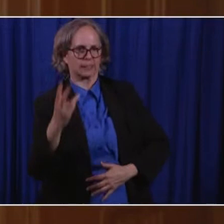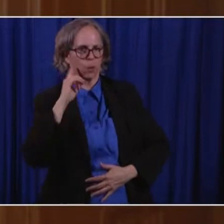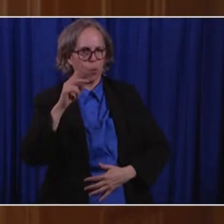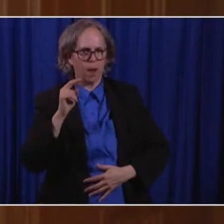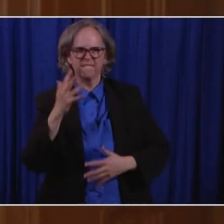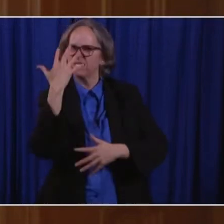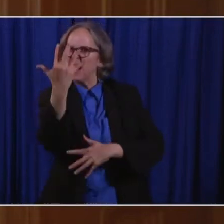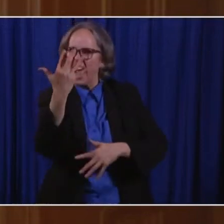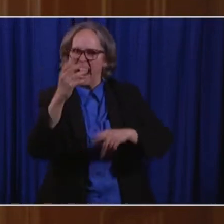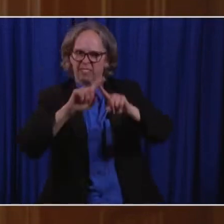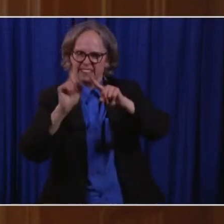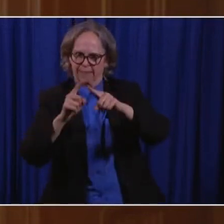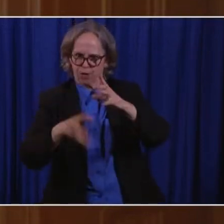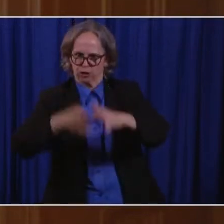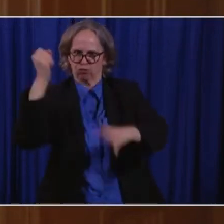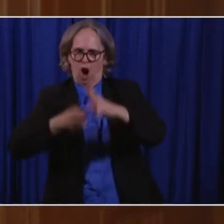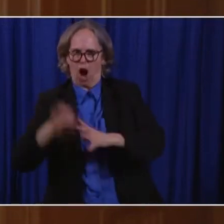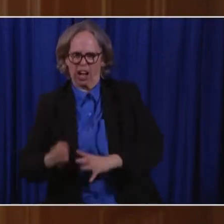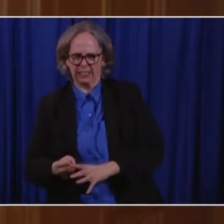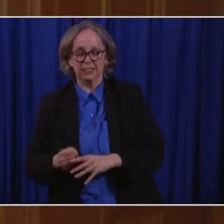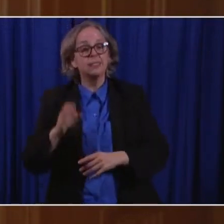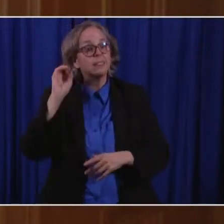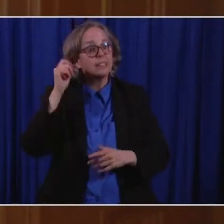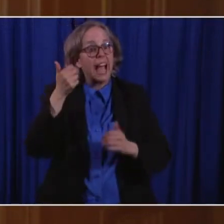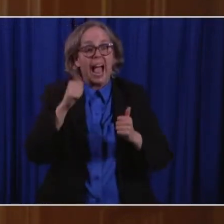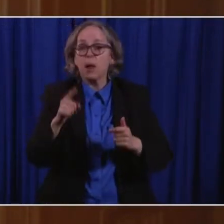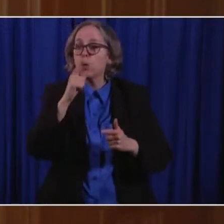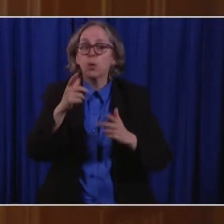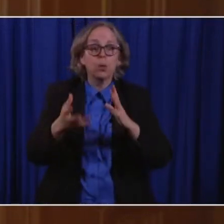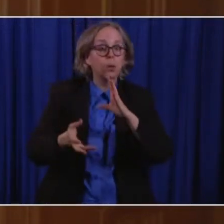full 4-year scholarship.